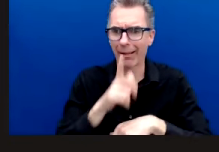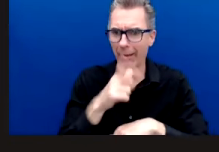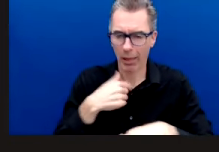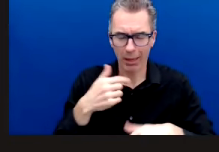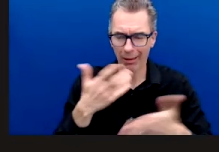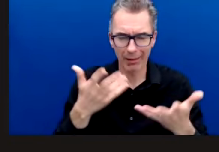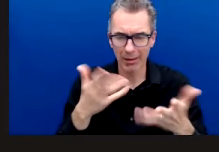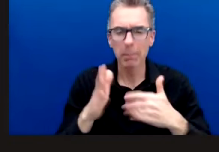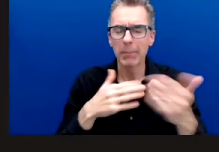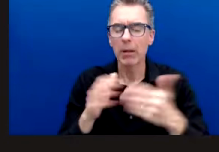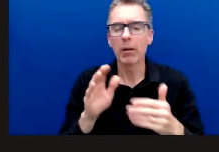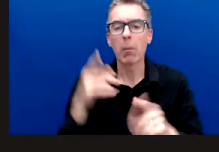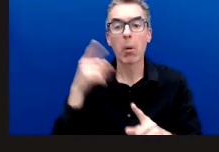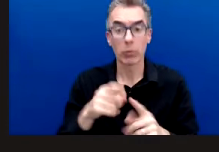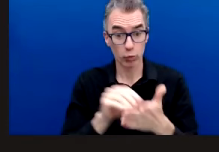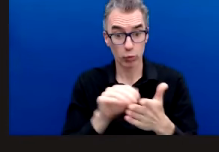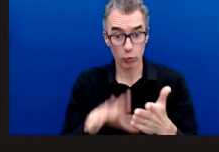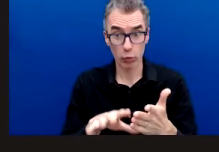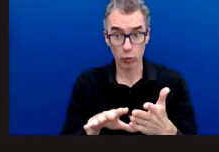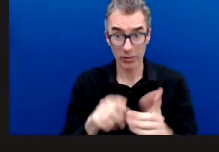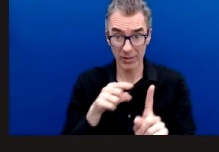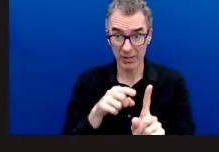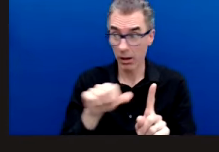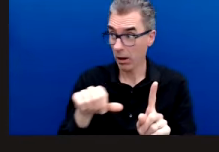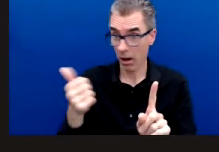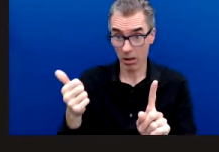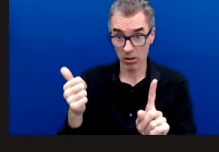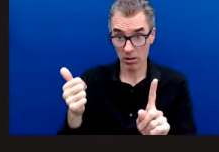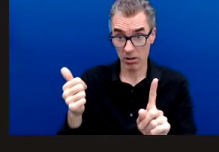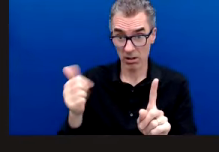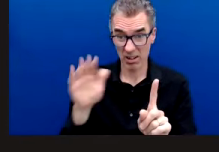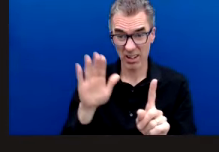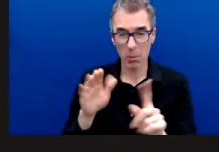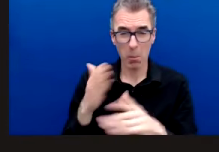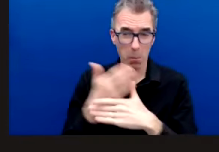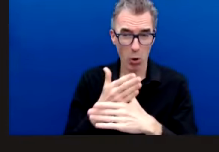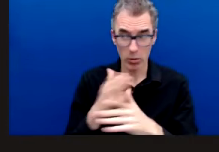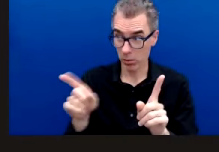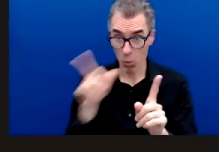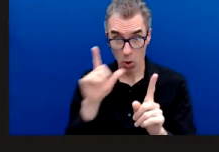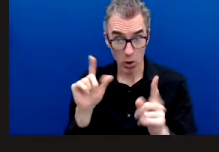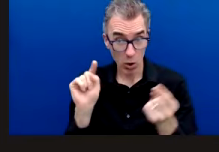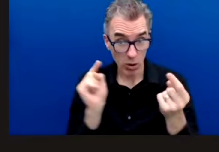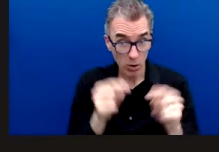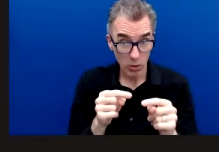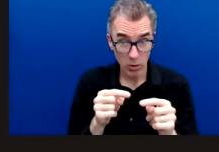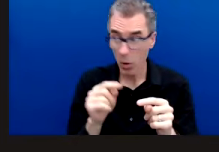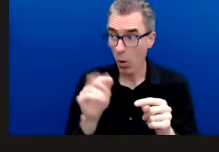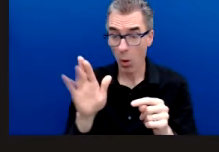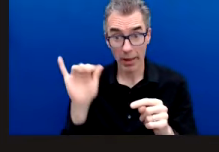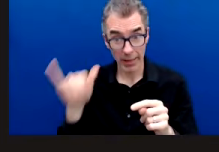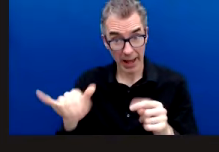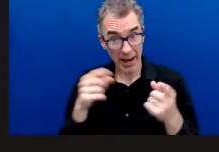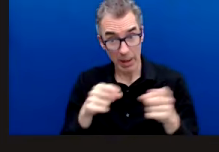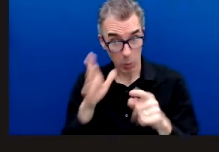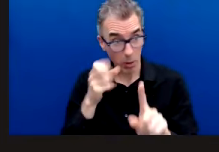the student, if that other partner is gonna be harming the student, right? Or if that's gonna affect like the whole campus. So, you know,